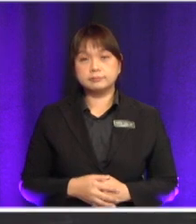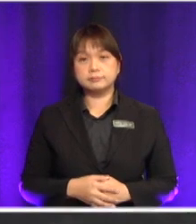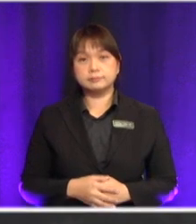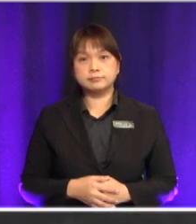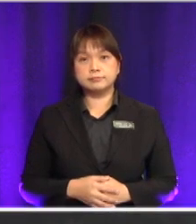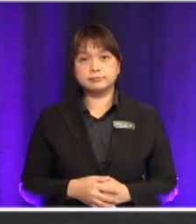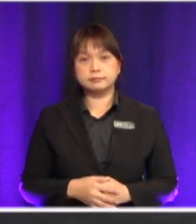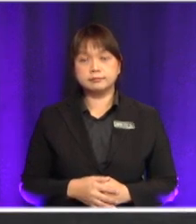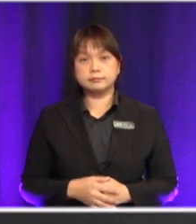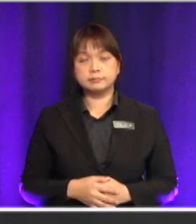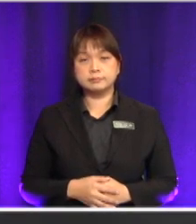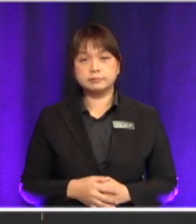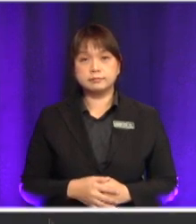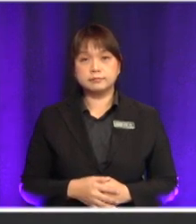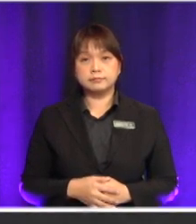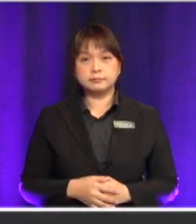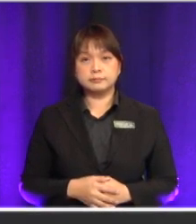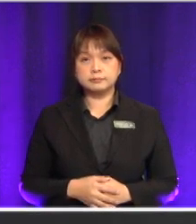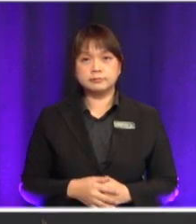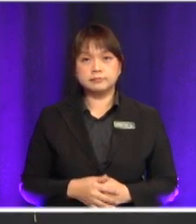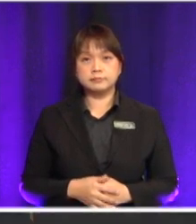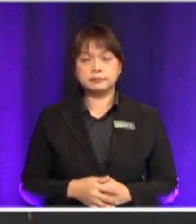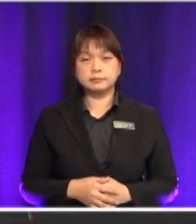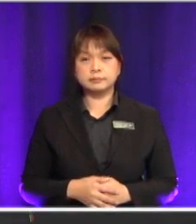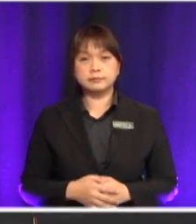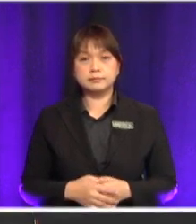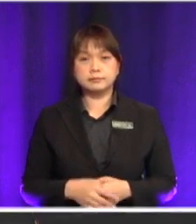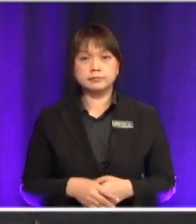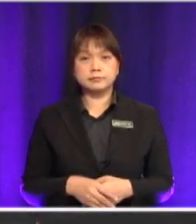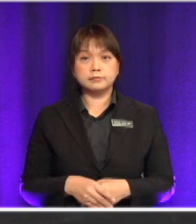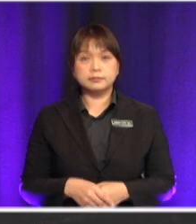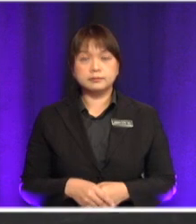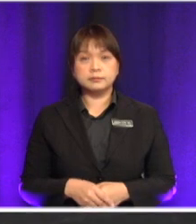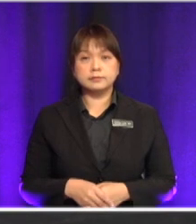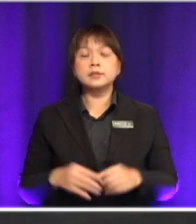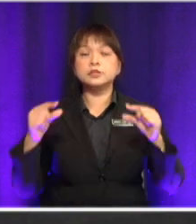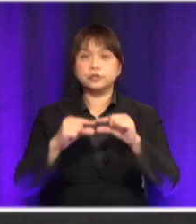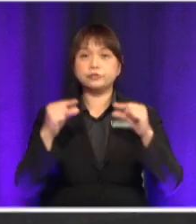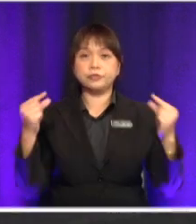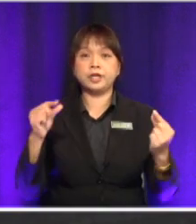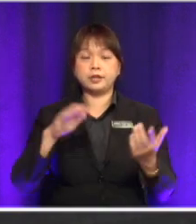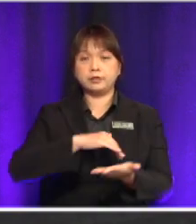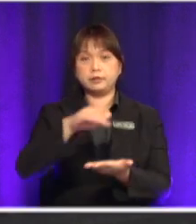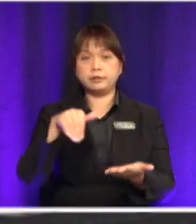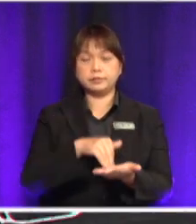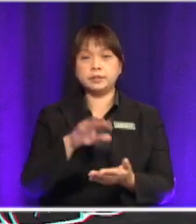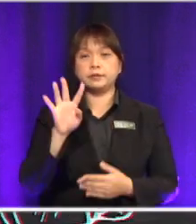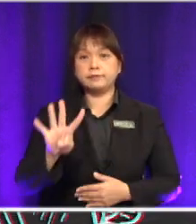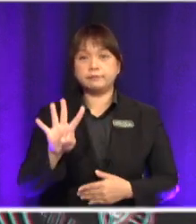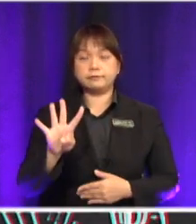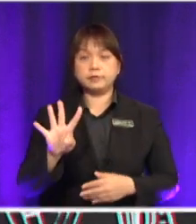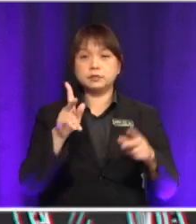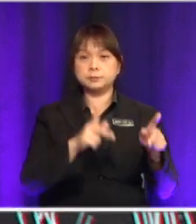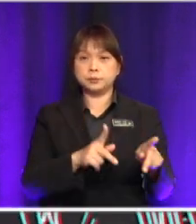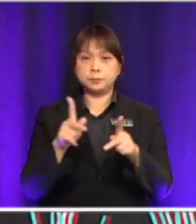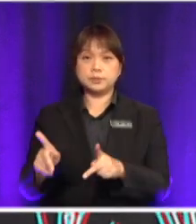they missed out on getting it spot on all the time, but generally all my 4 awesome